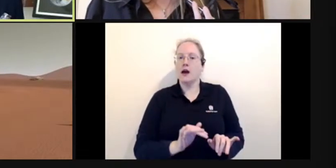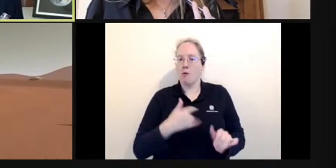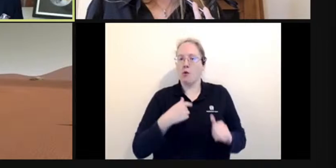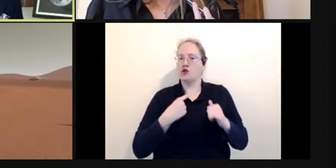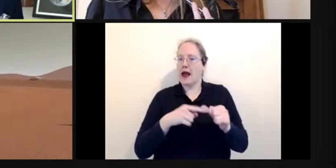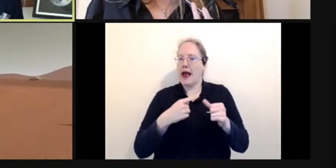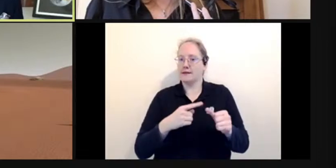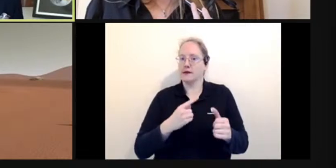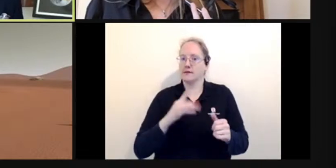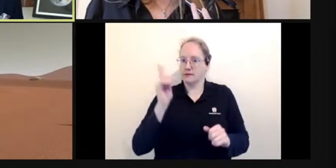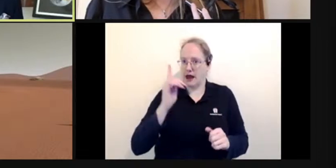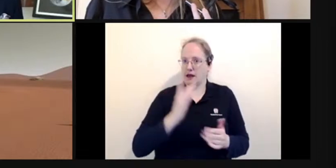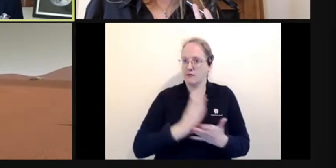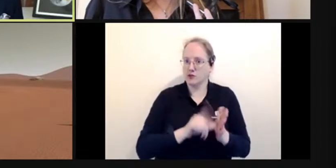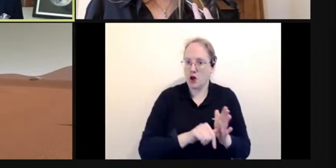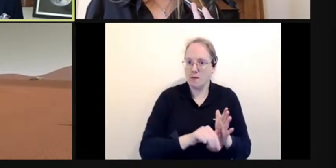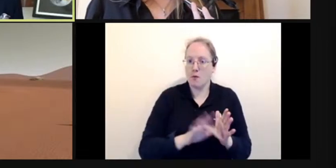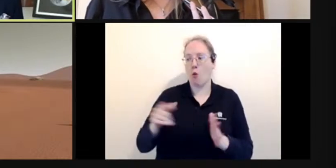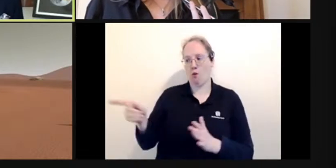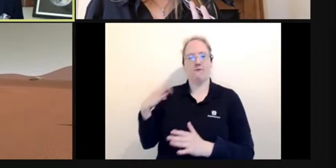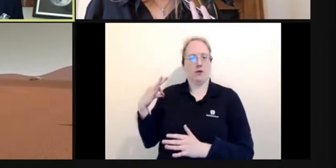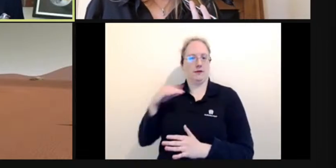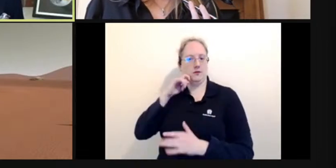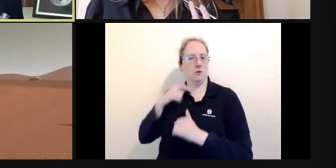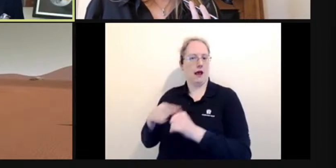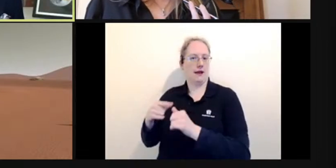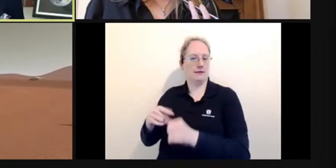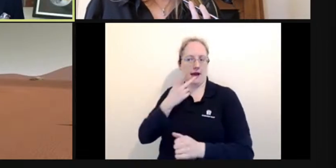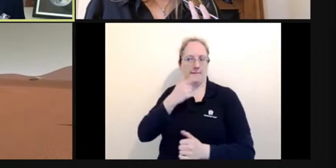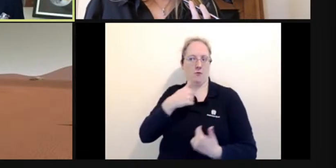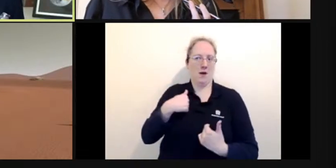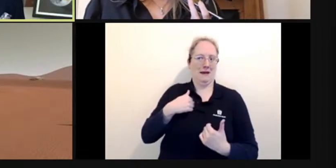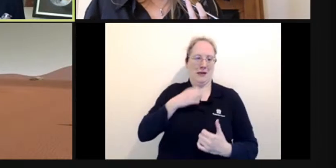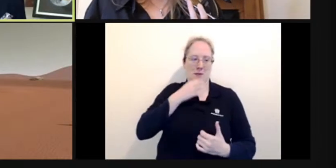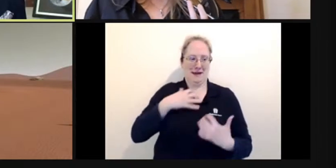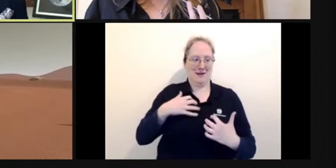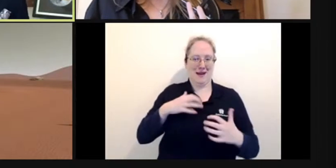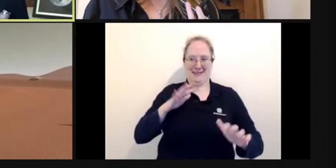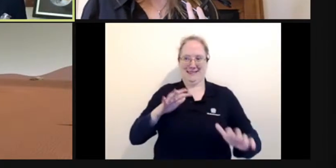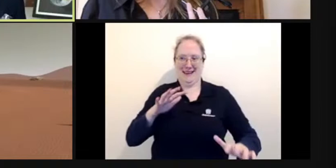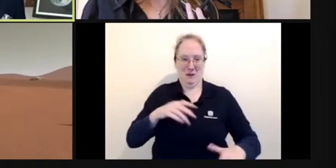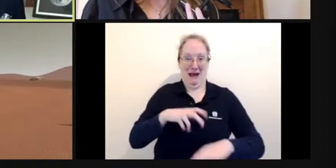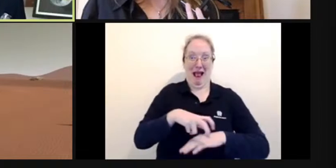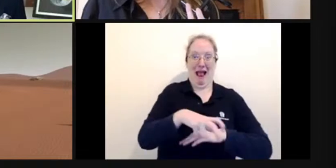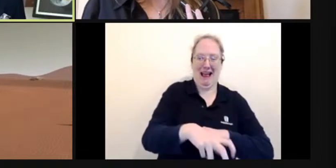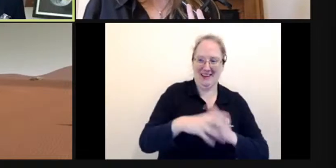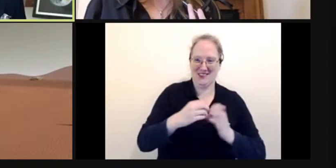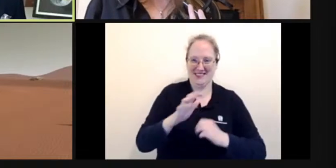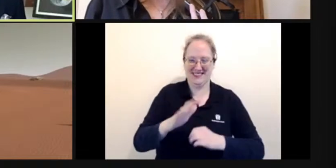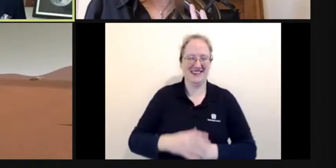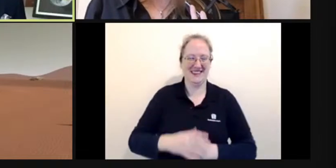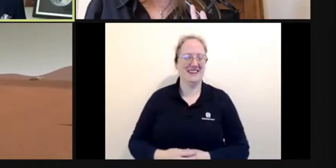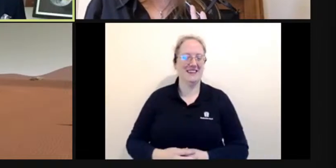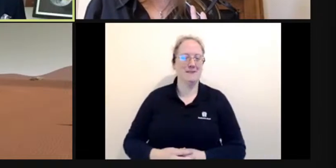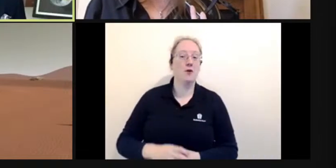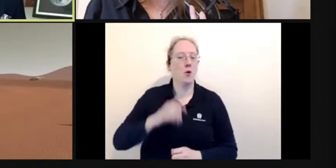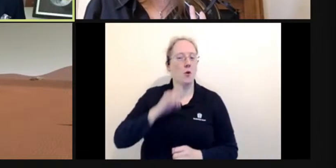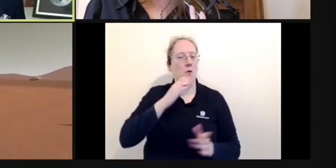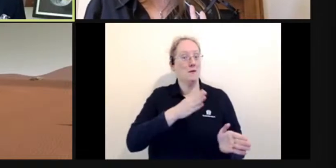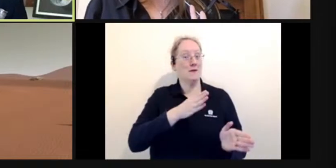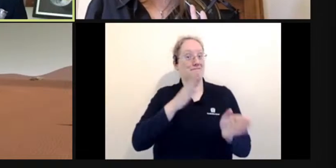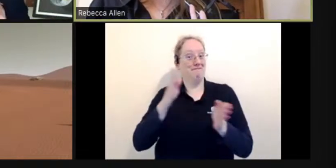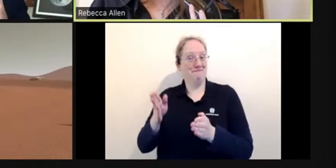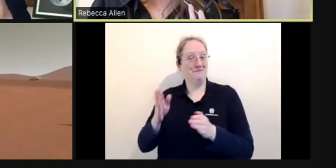amazing volunteers will get to it if we're just a bit too excited and we jump scenes, which we're about to do